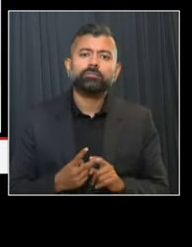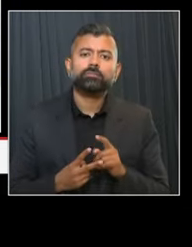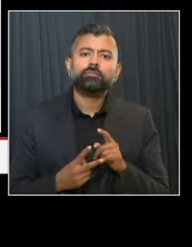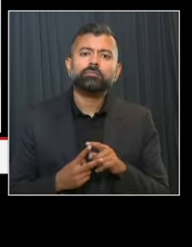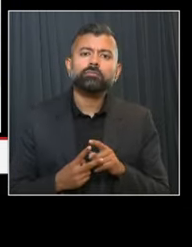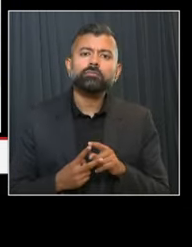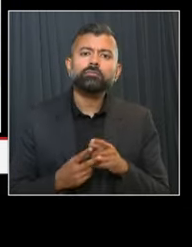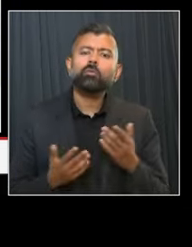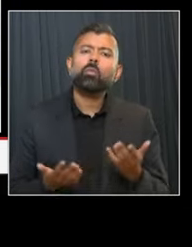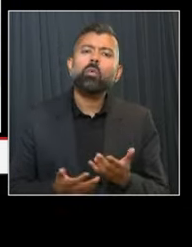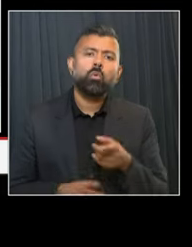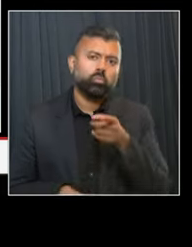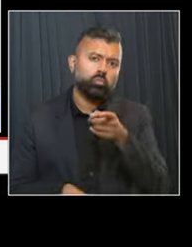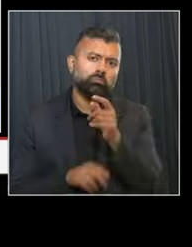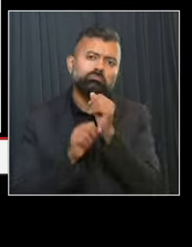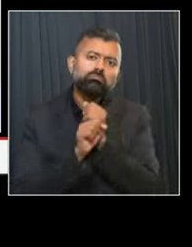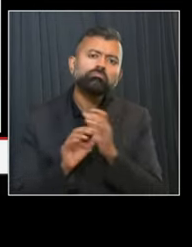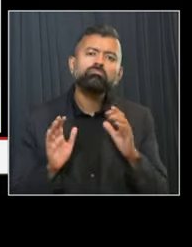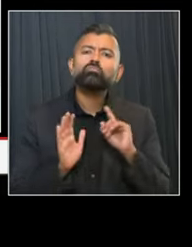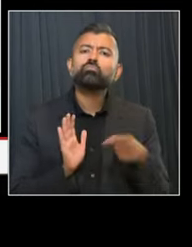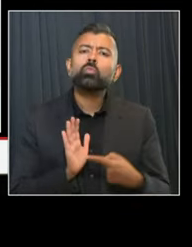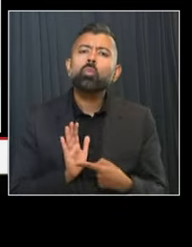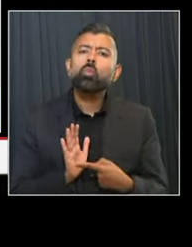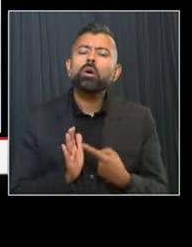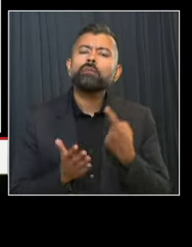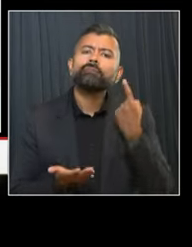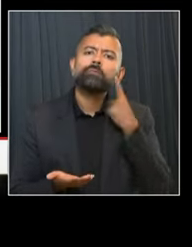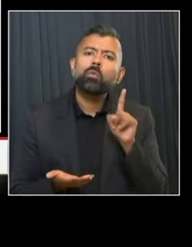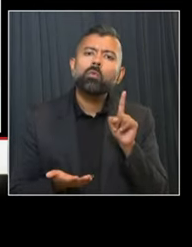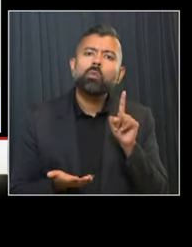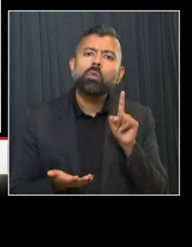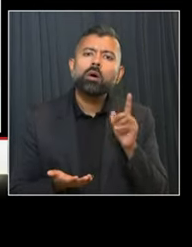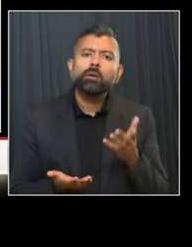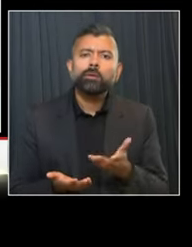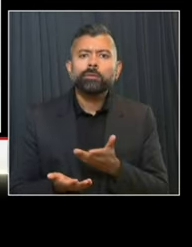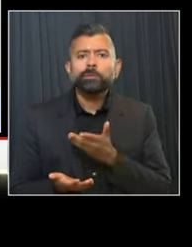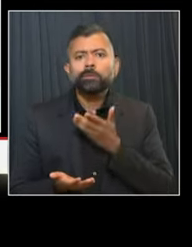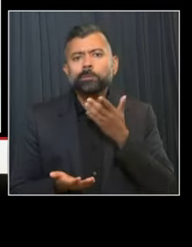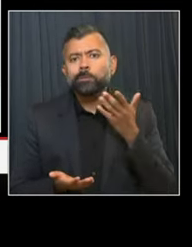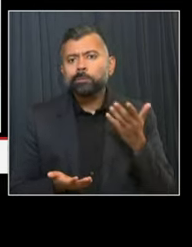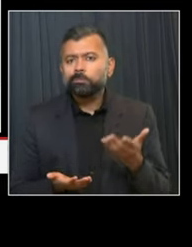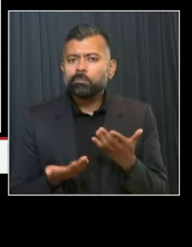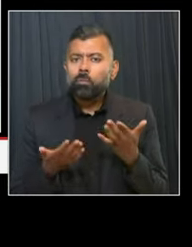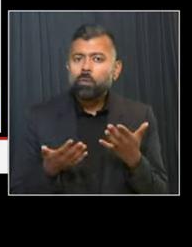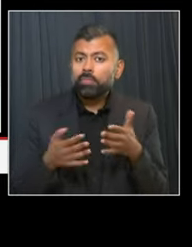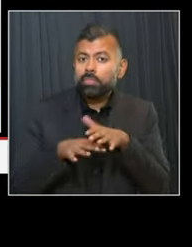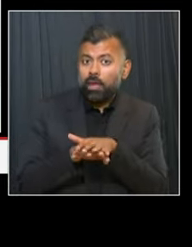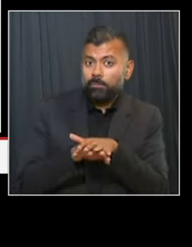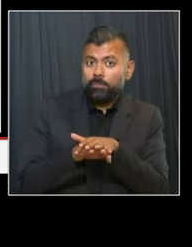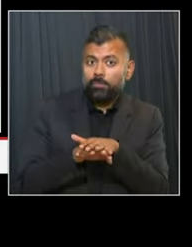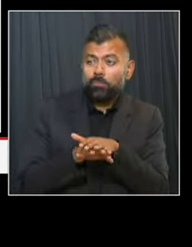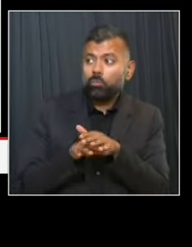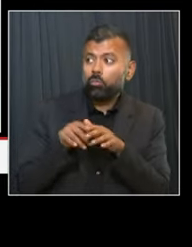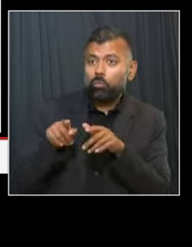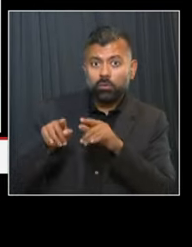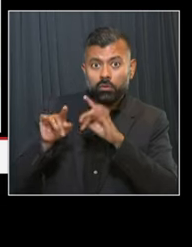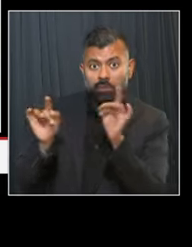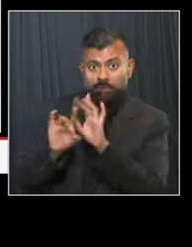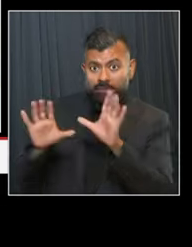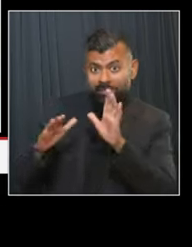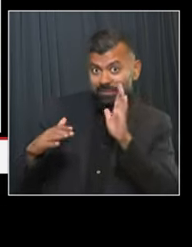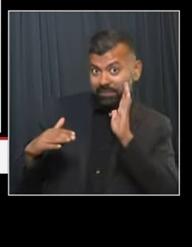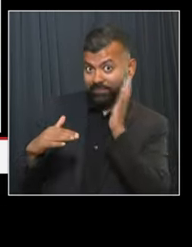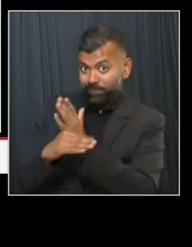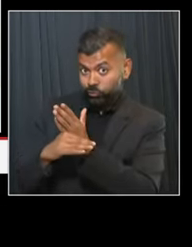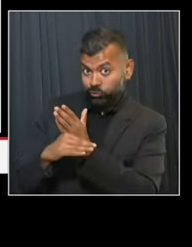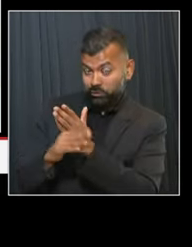see as the role and intersection between our violence interruption network and the hiring of police